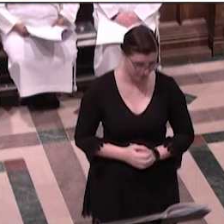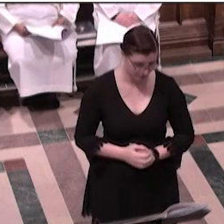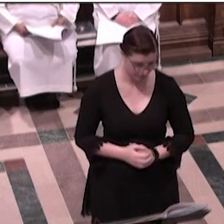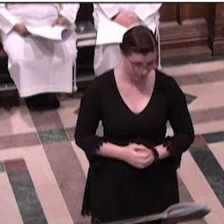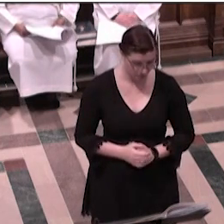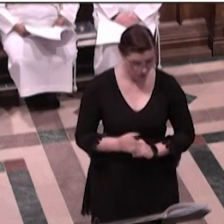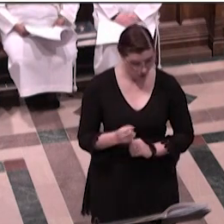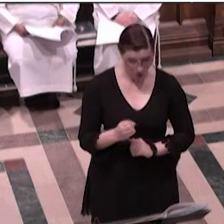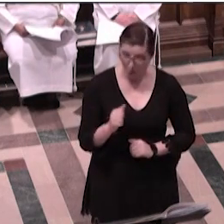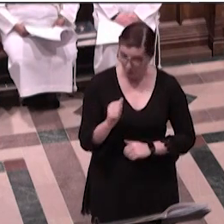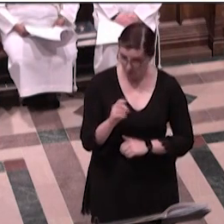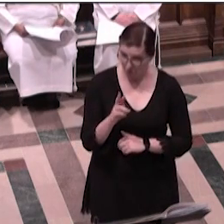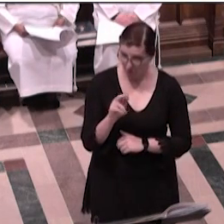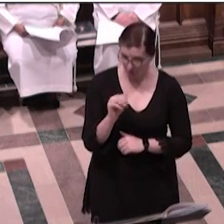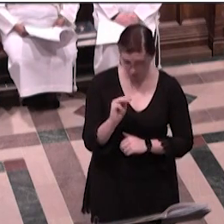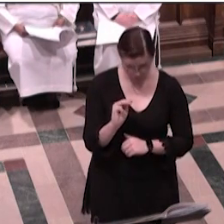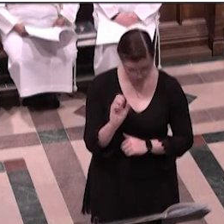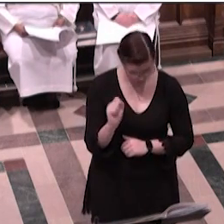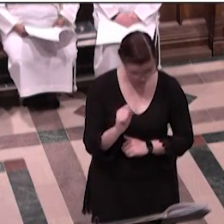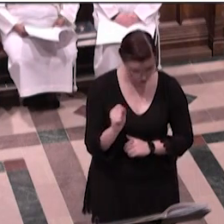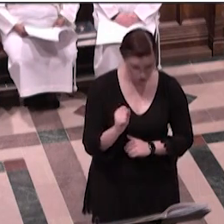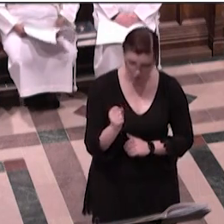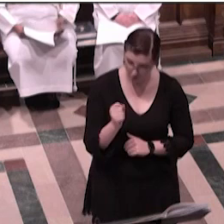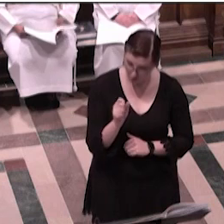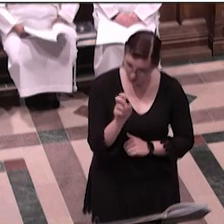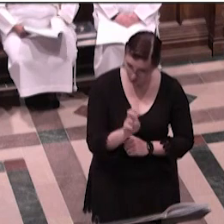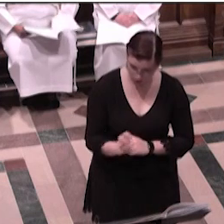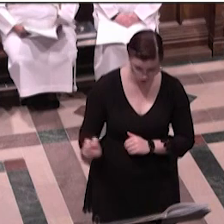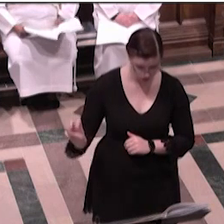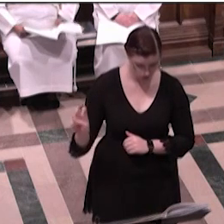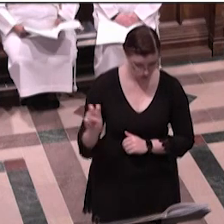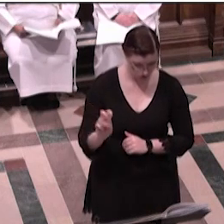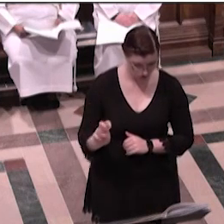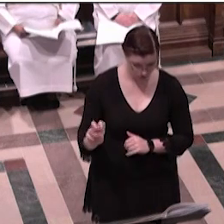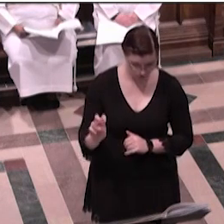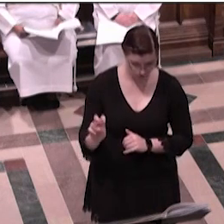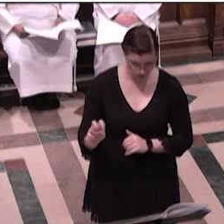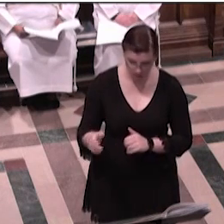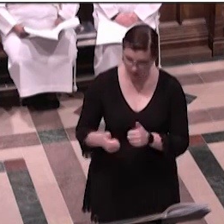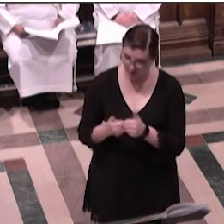So Abram went, as the Lord has told him.